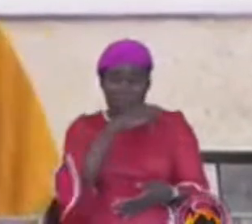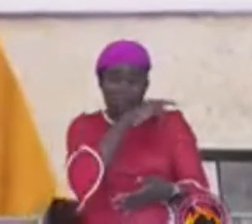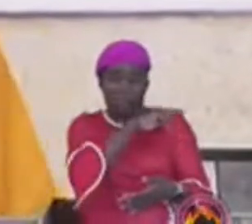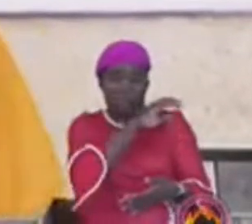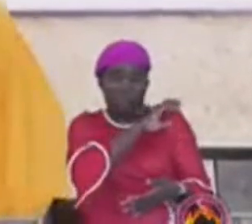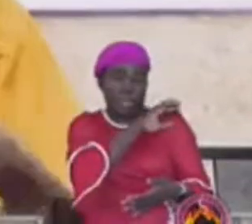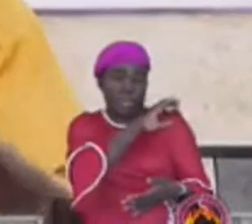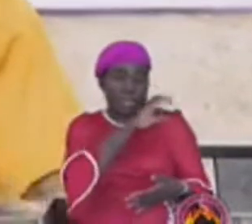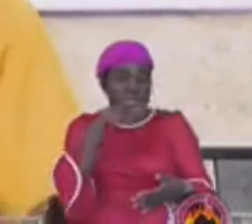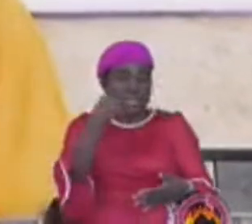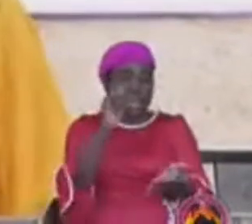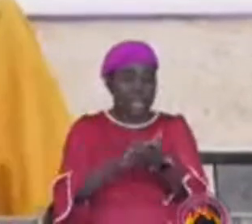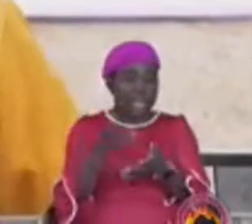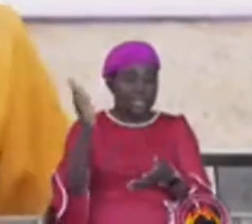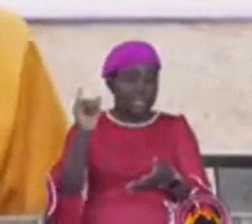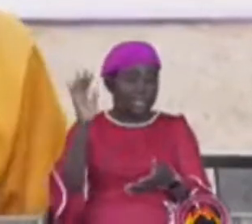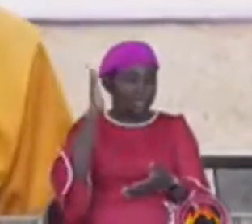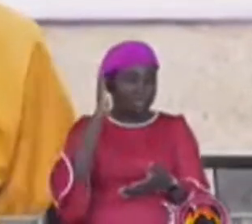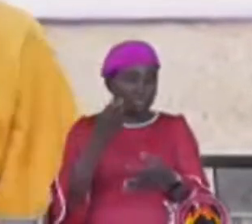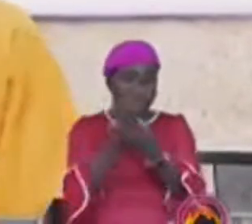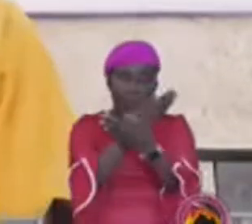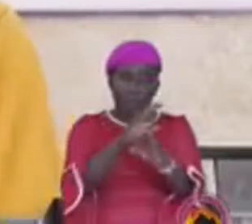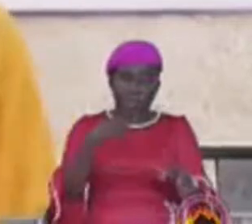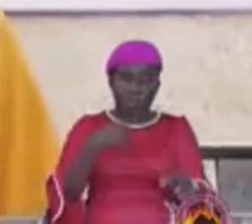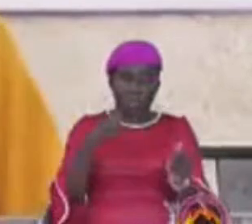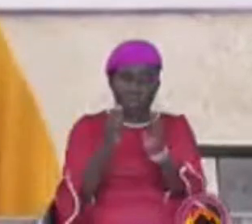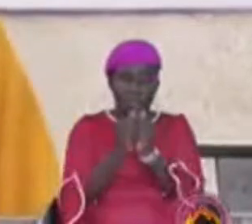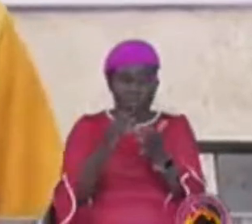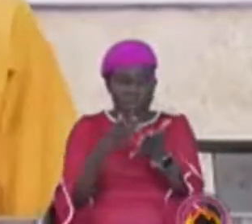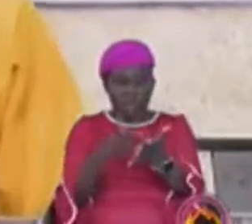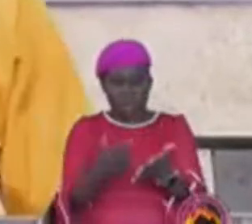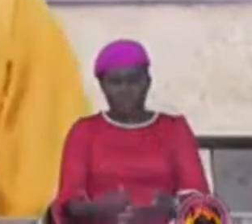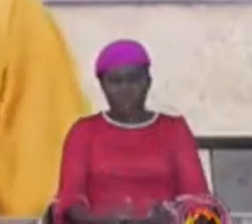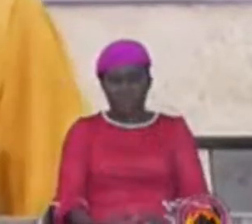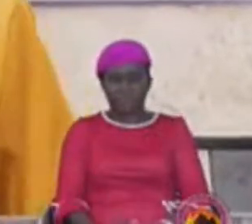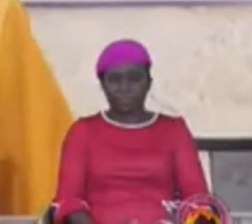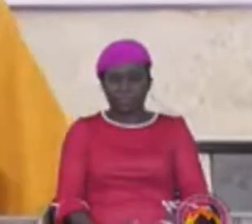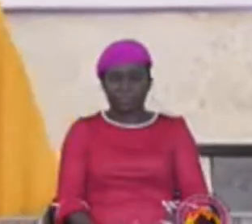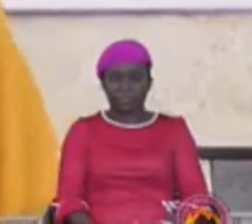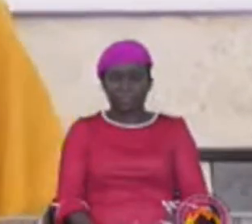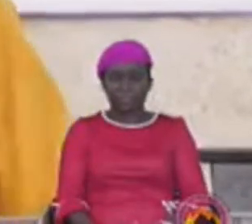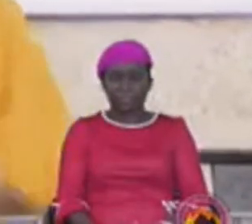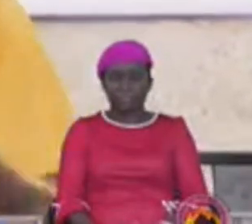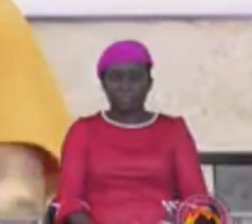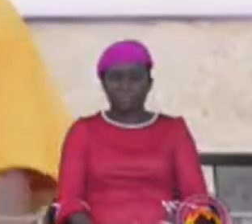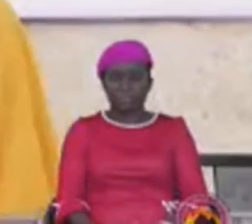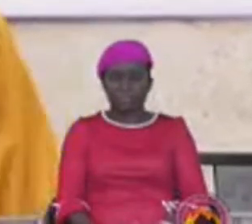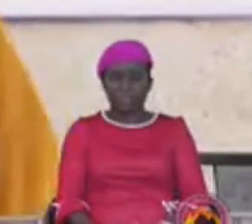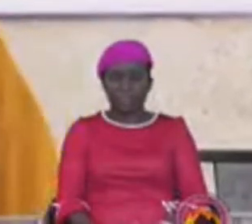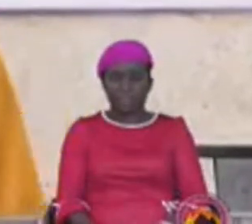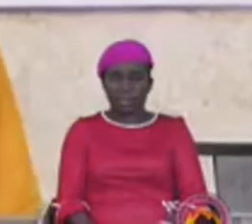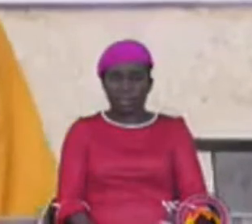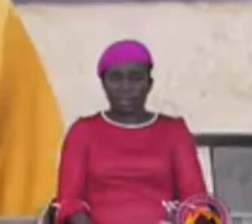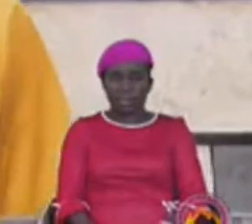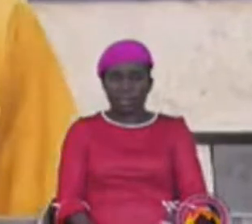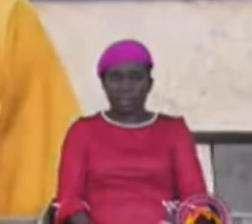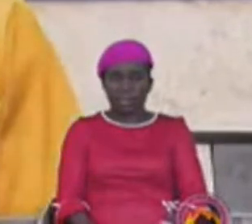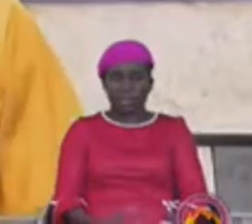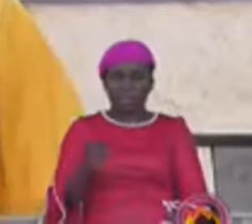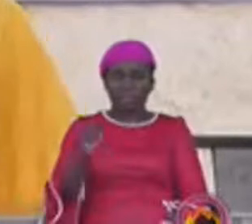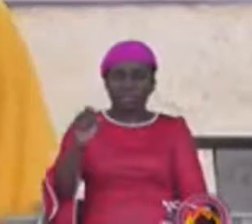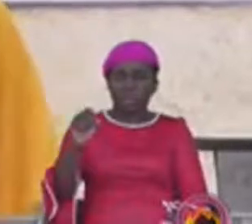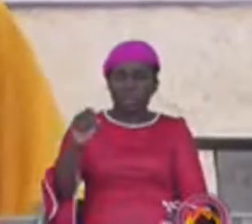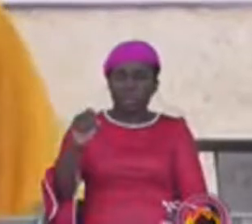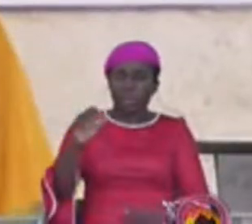pe ko fun ohun lowo pe ko so won pe ko fi wa bill mi o wa je ko ma ye gbon mi pe ko fi mi le pe ko won mi lewon gba to ma di